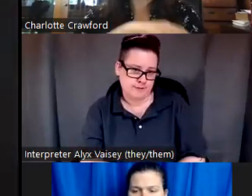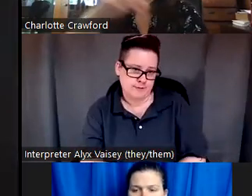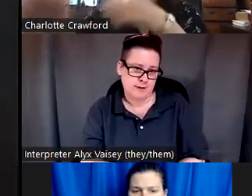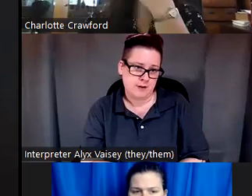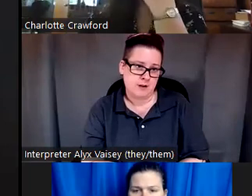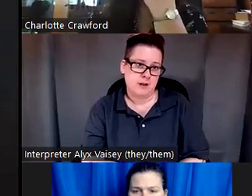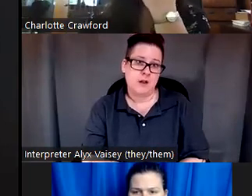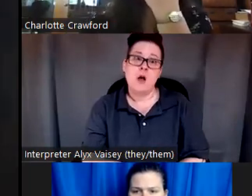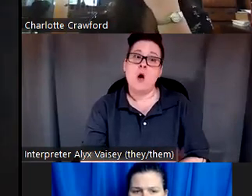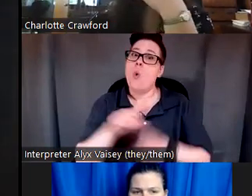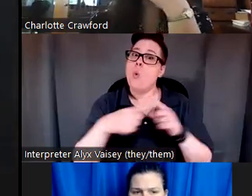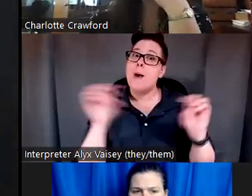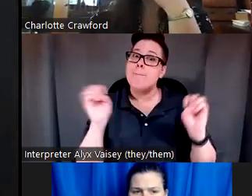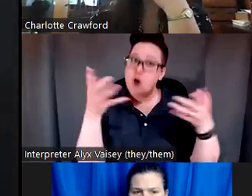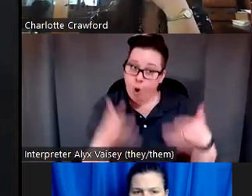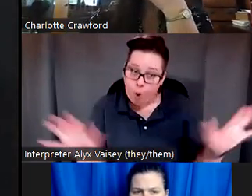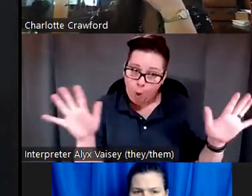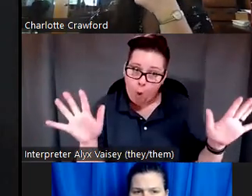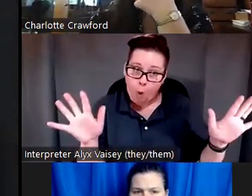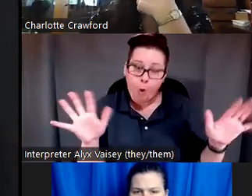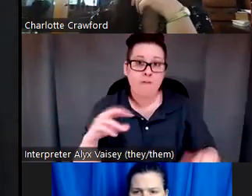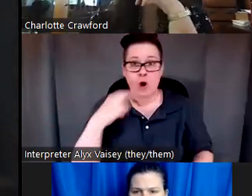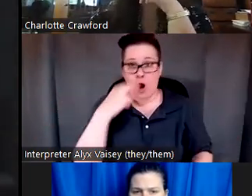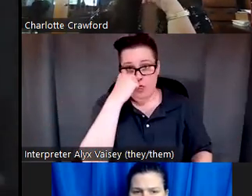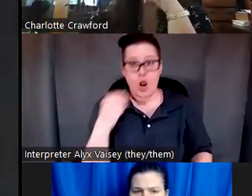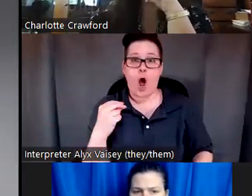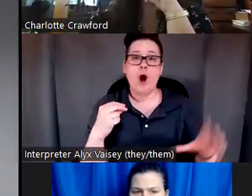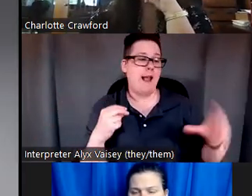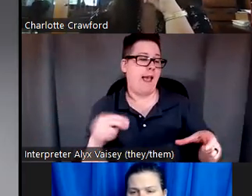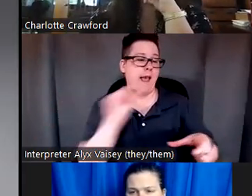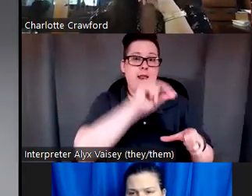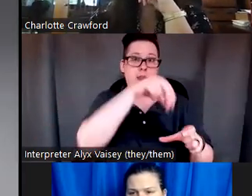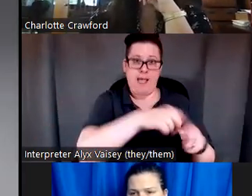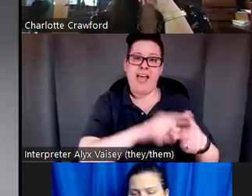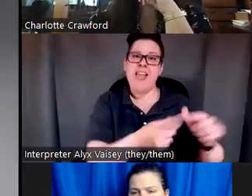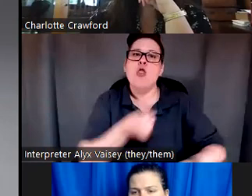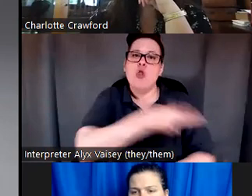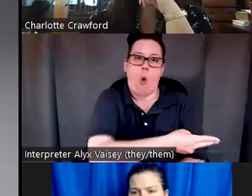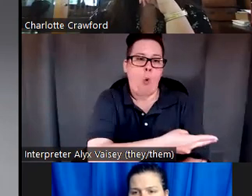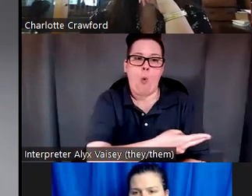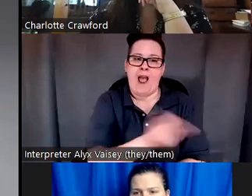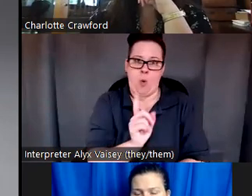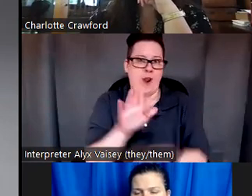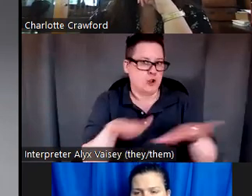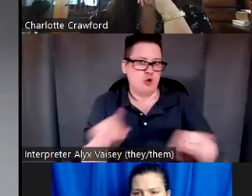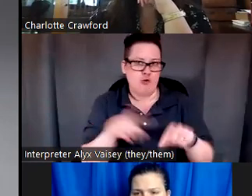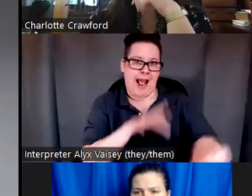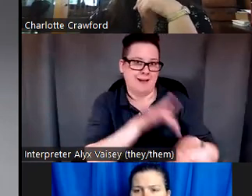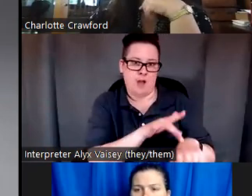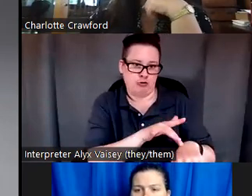the emergency is over, put the Narcan nasal spray back in its box and throw it away in a place that is away from the reach of children.